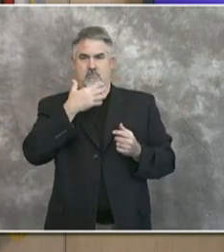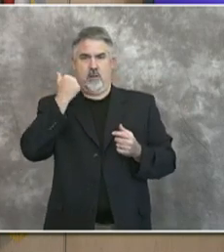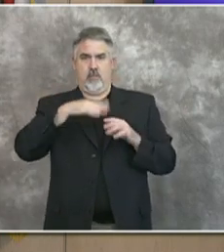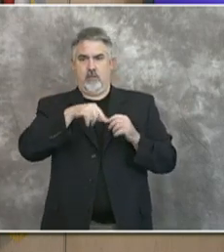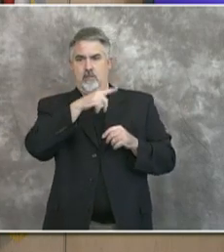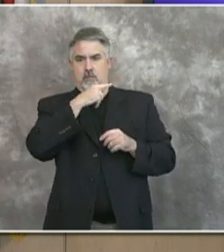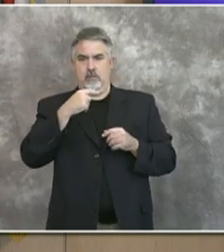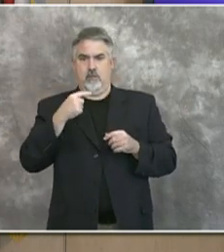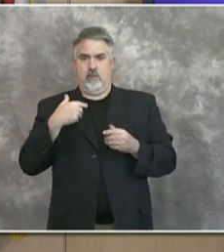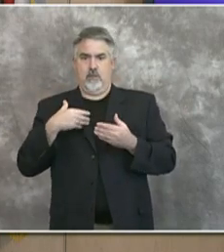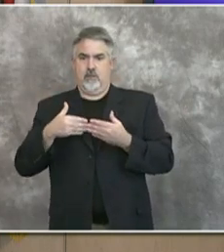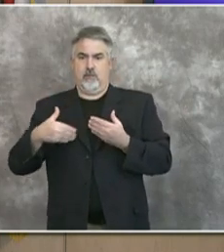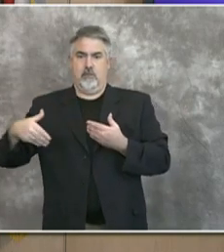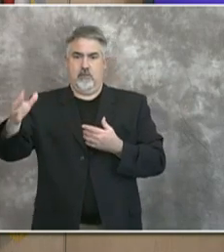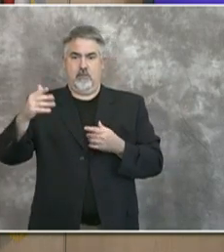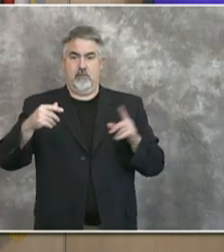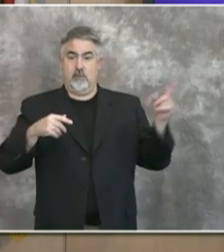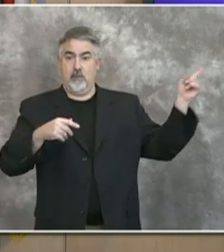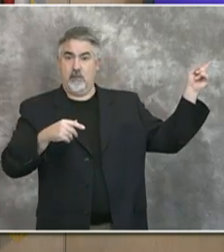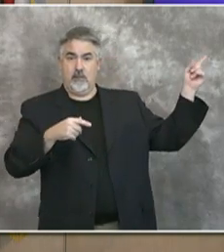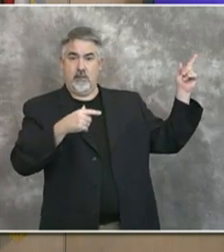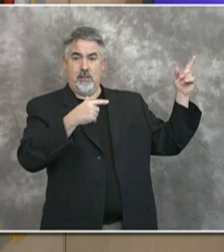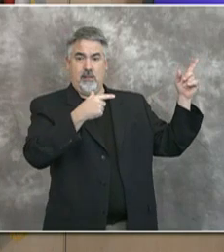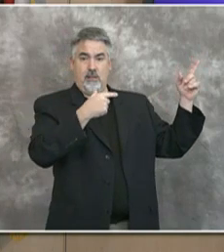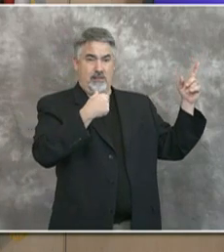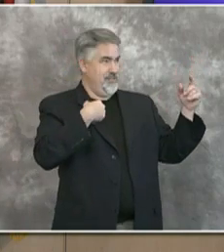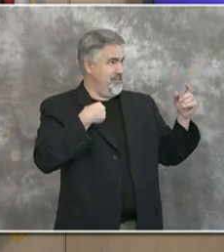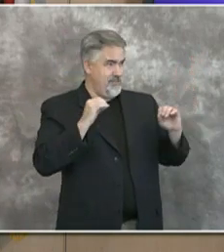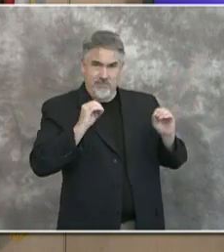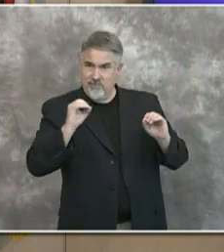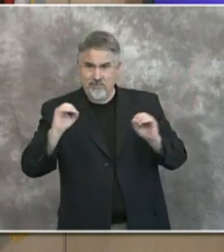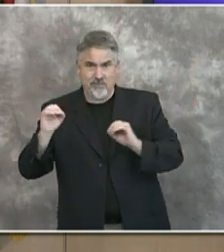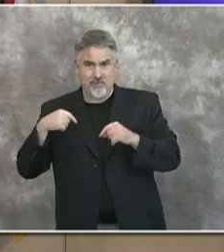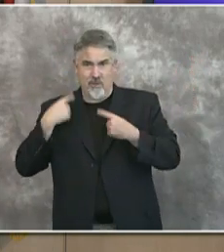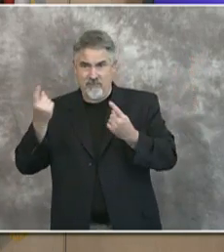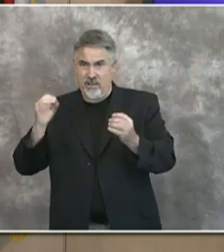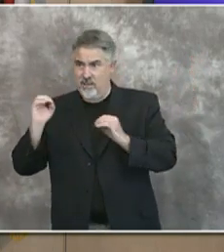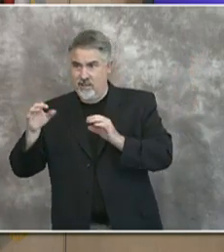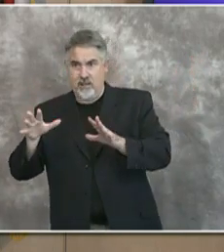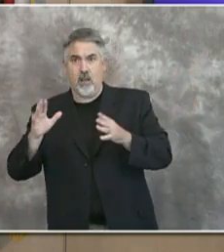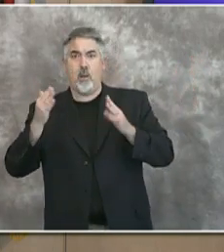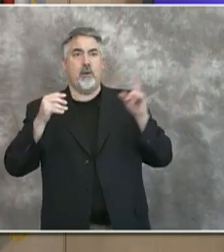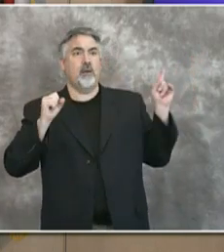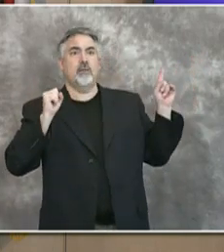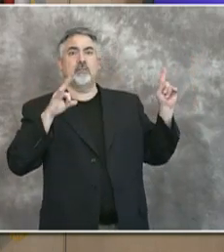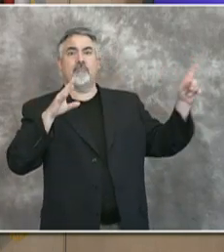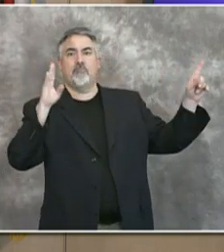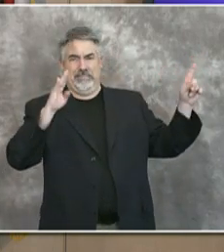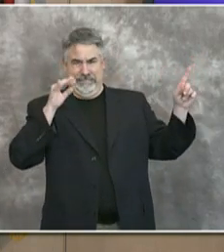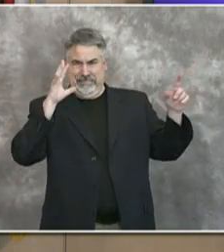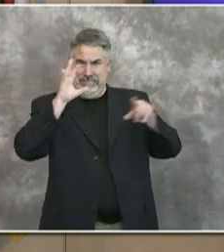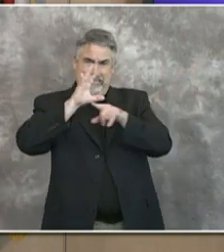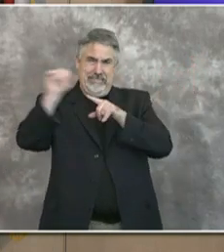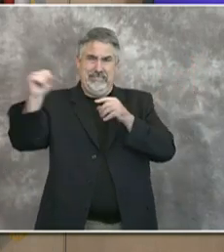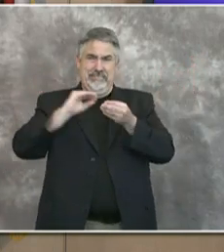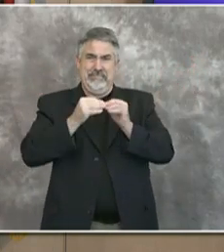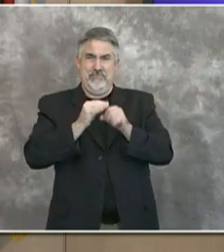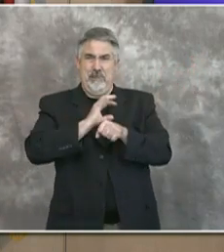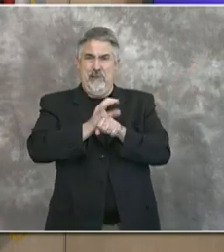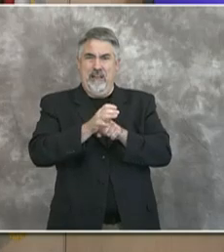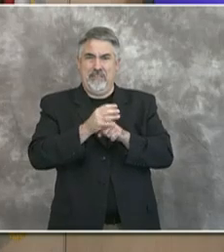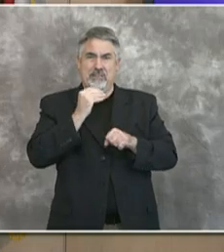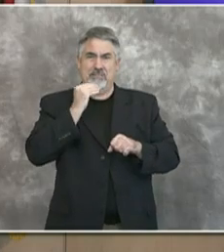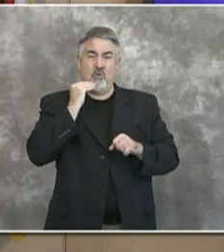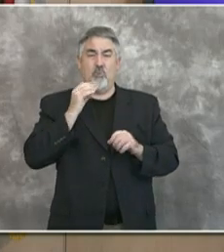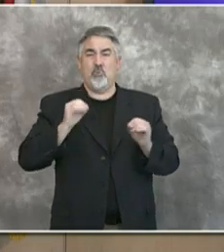I think is a great testament to the medical staff and team and the planners of the convention center to ensure that they are screening, they are physically